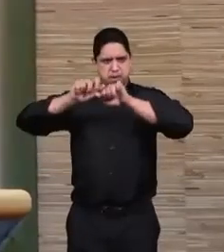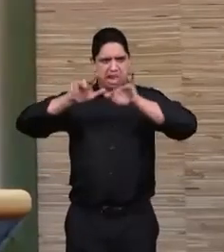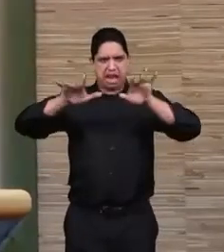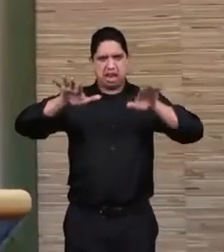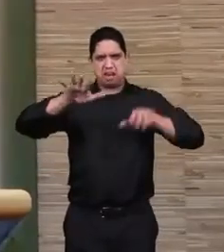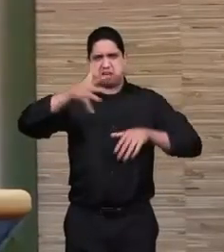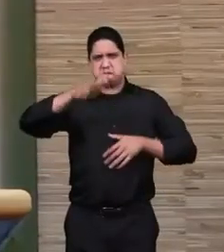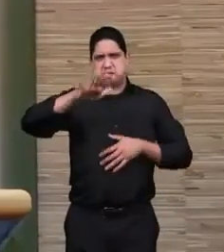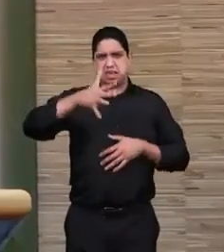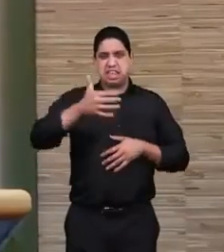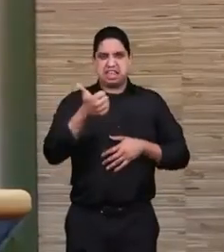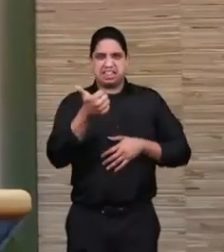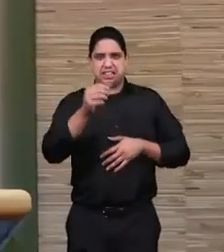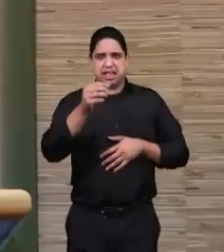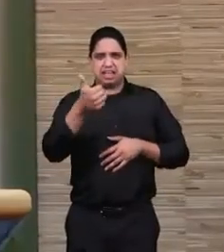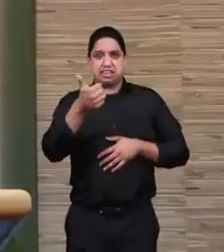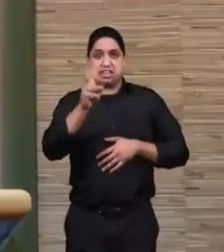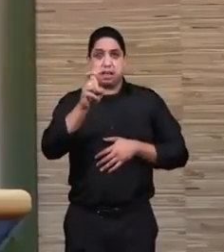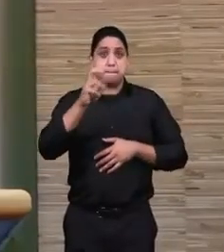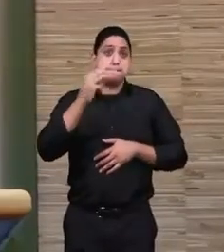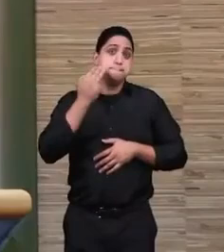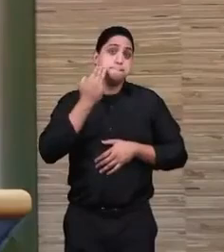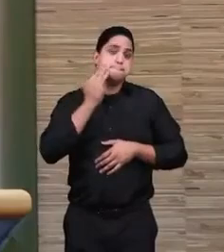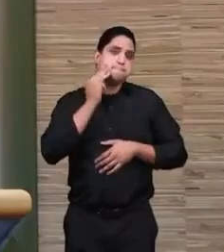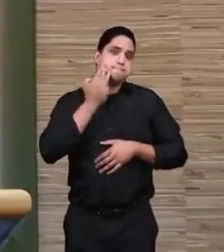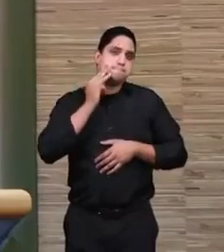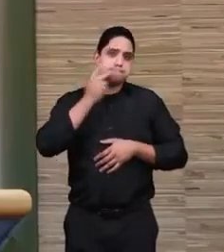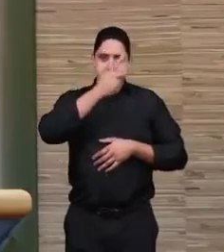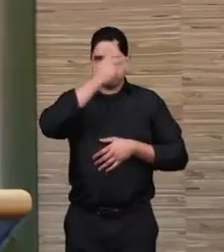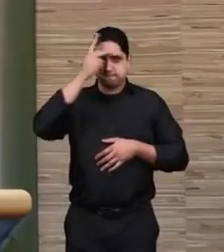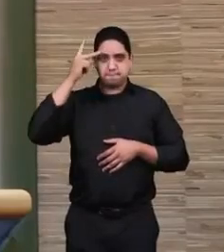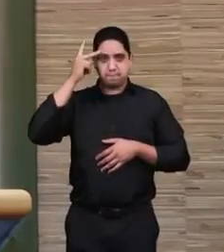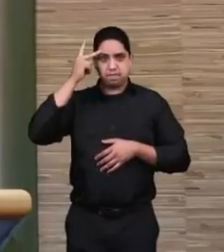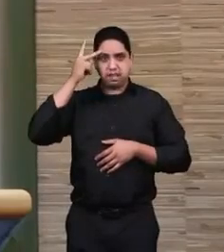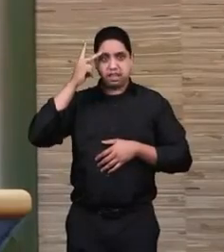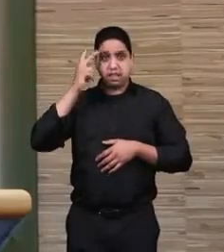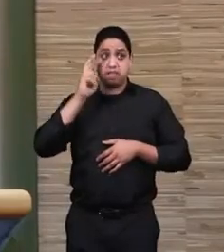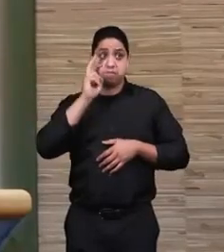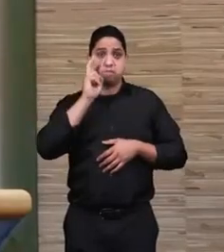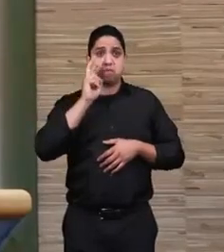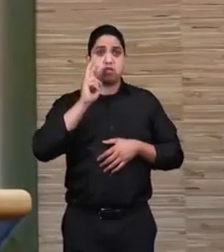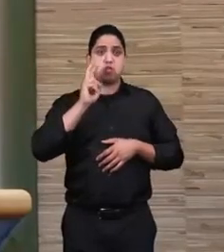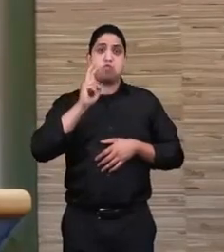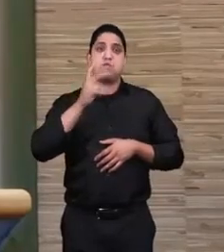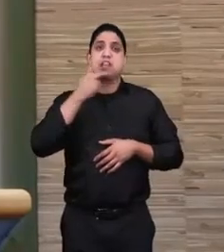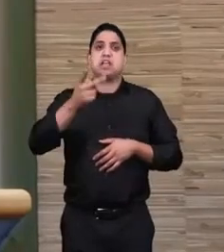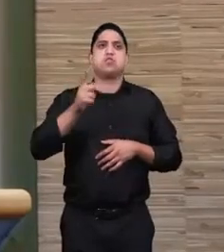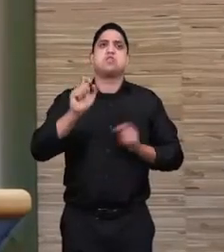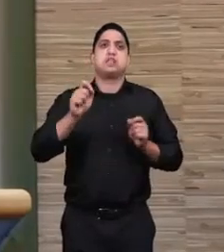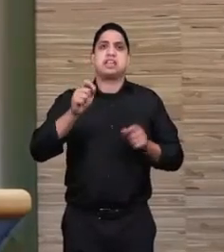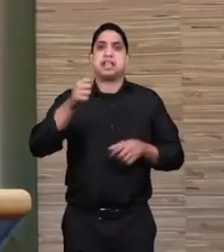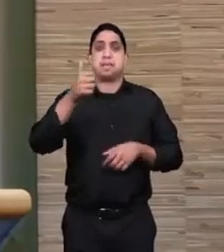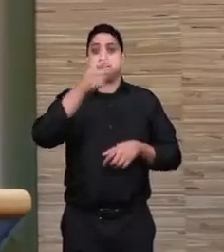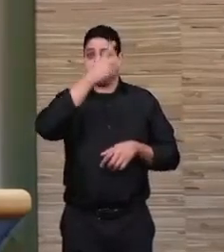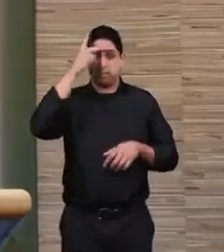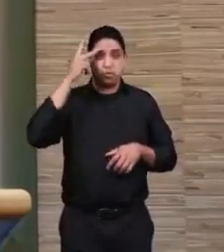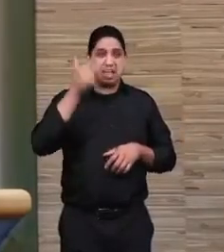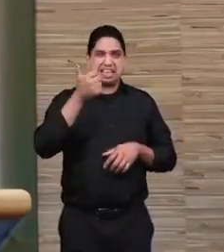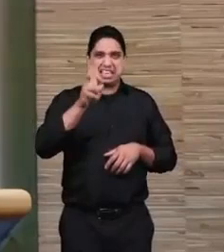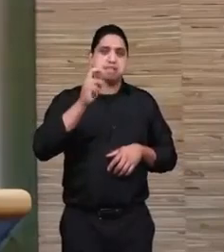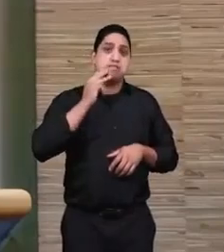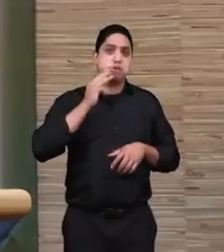between 10 and 15 million people. That's their reach. I'm not saying that 10 or 15 million people